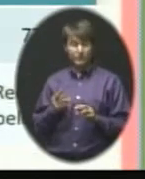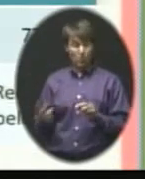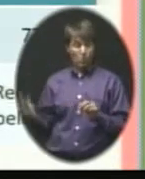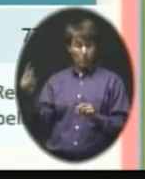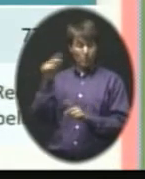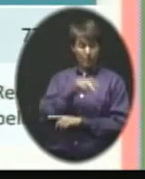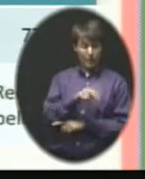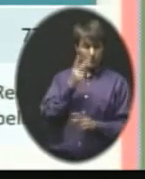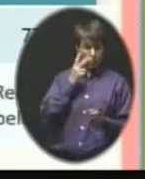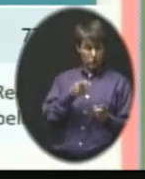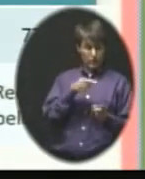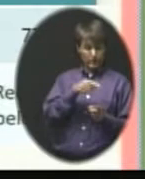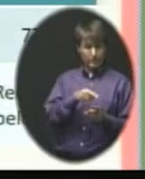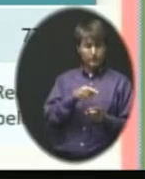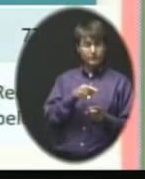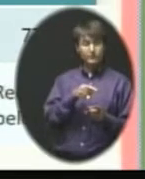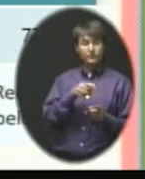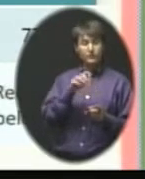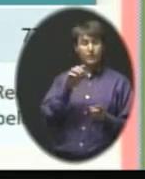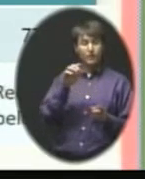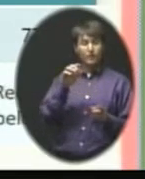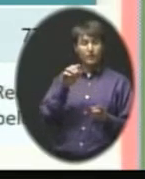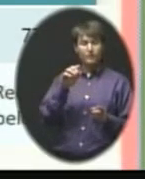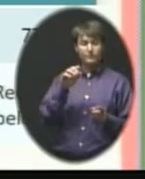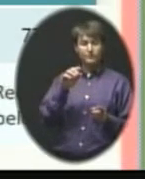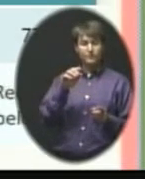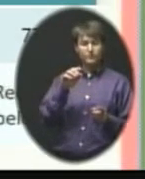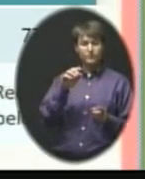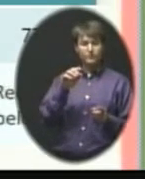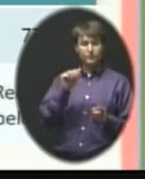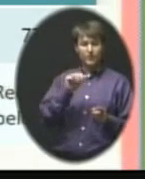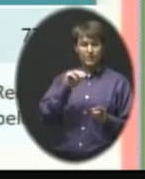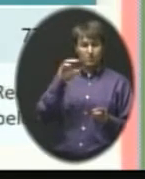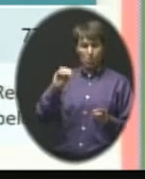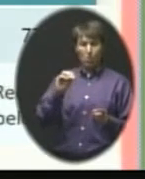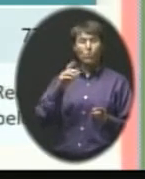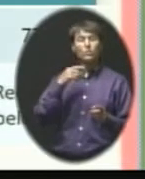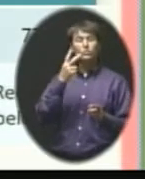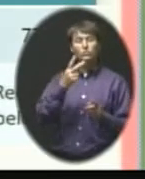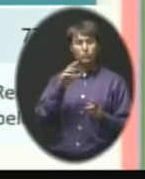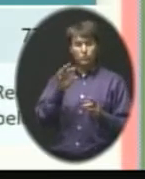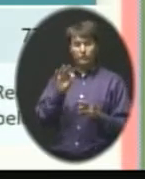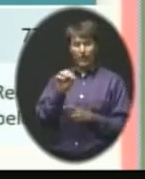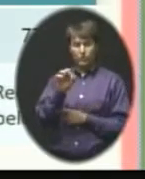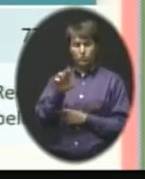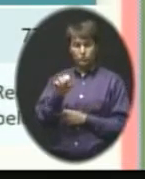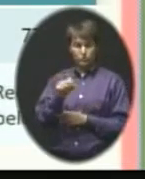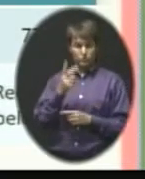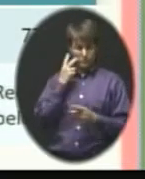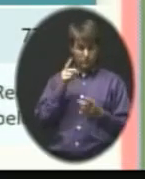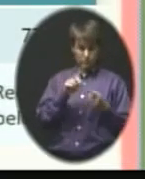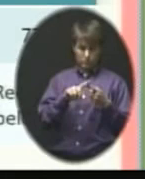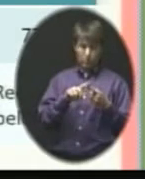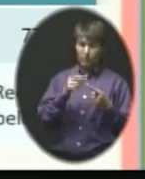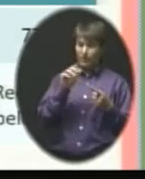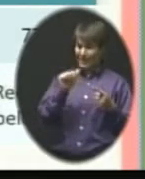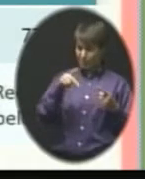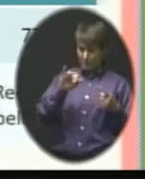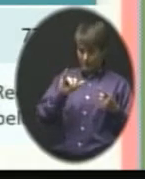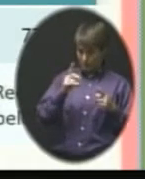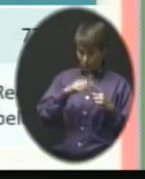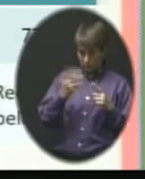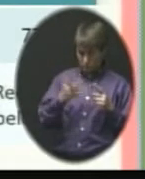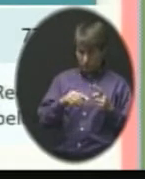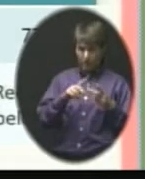at this achievement AMO, there's those two factors. So what we have to look at, what were our API points and what was our percent